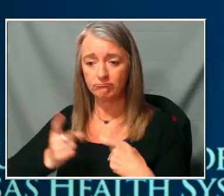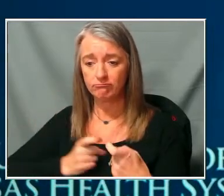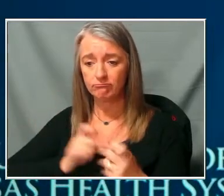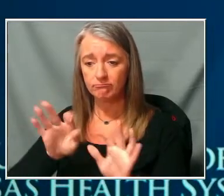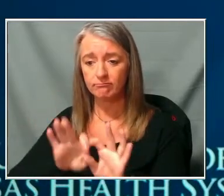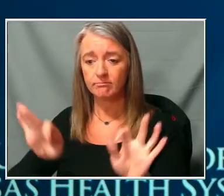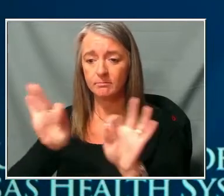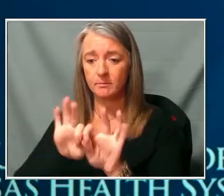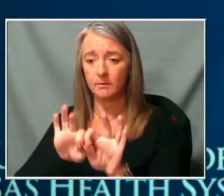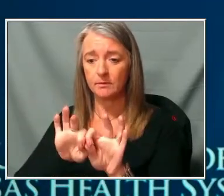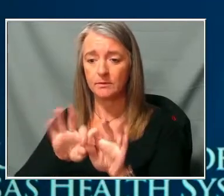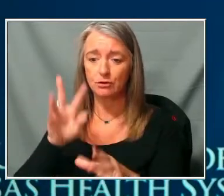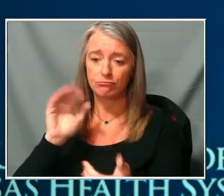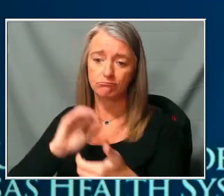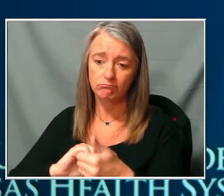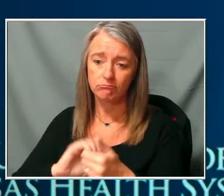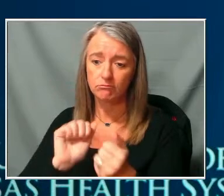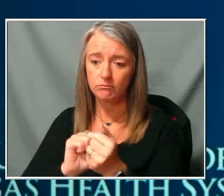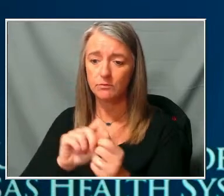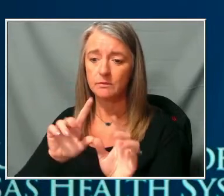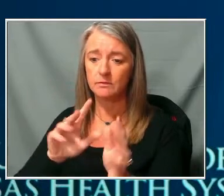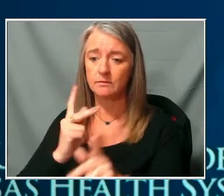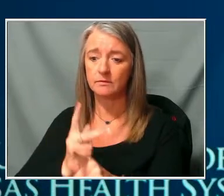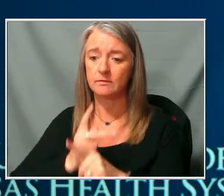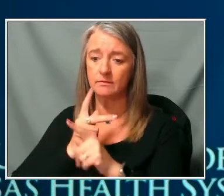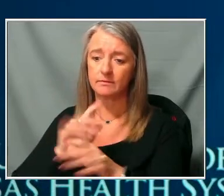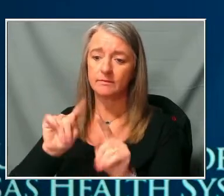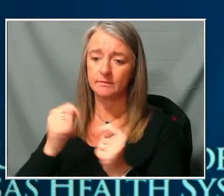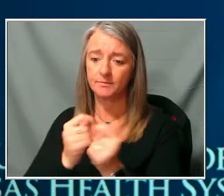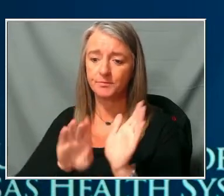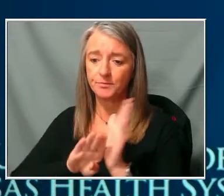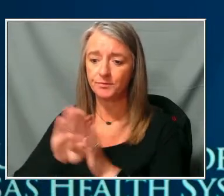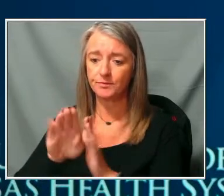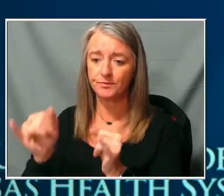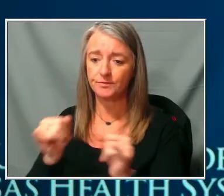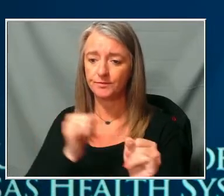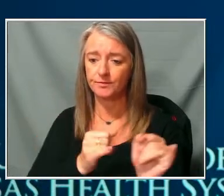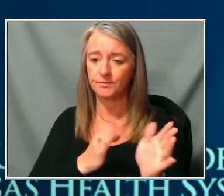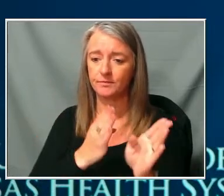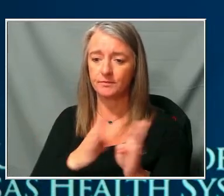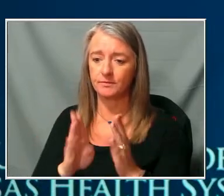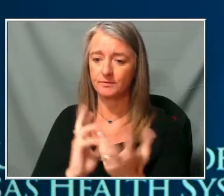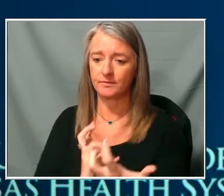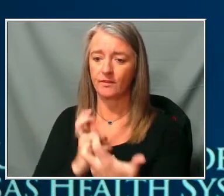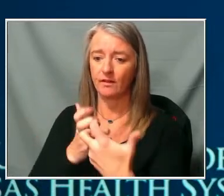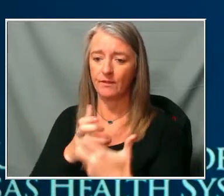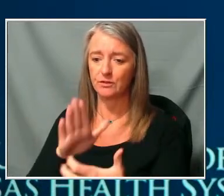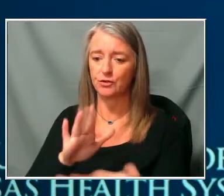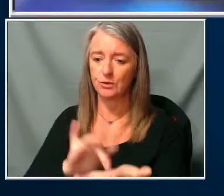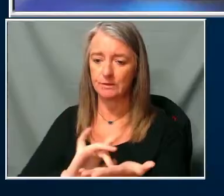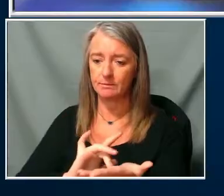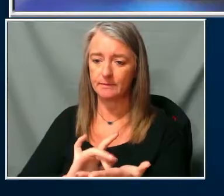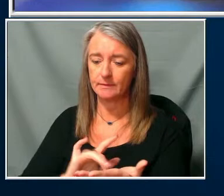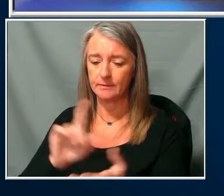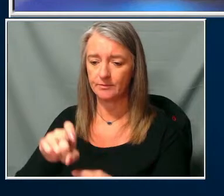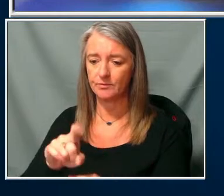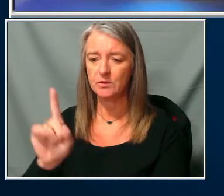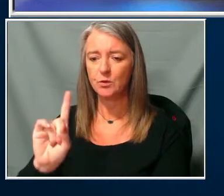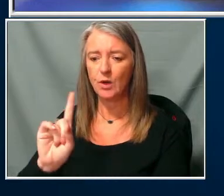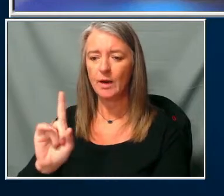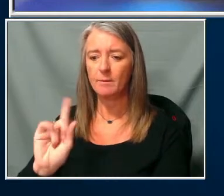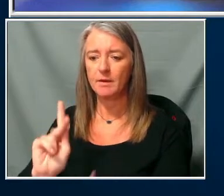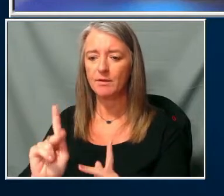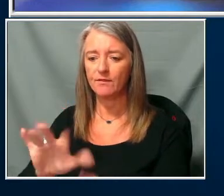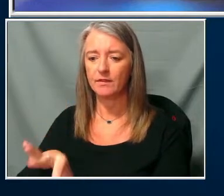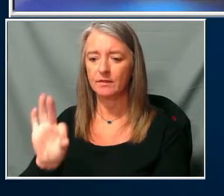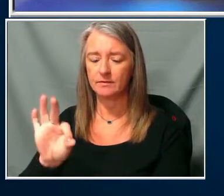to partner with your care team to develop an individualized plan that fits your unique medical needs. And where do people find you? They can reach